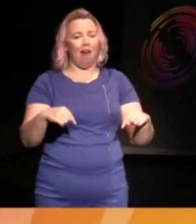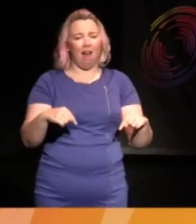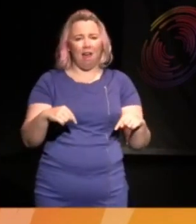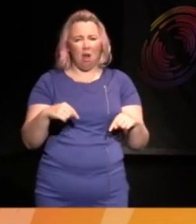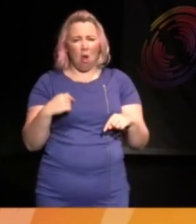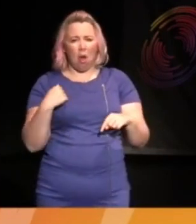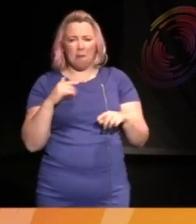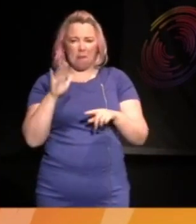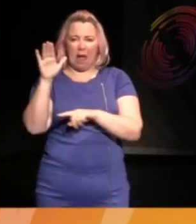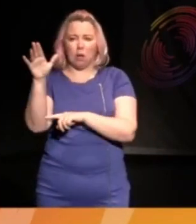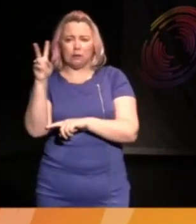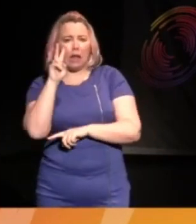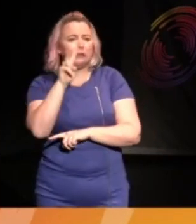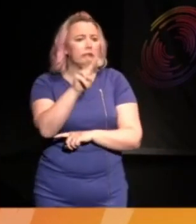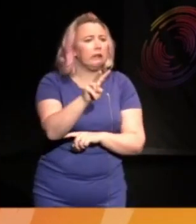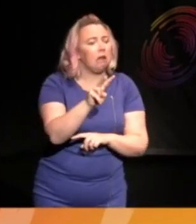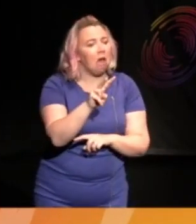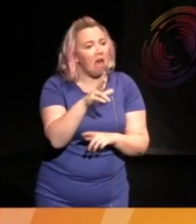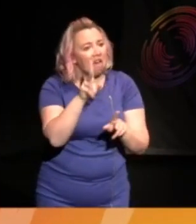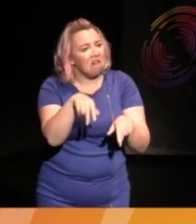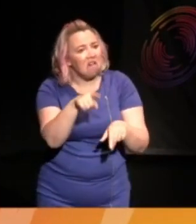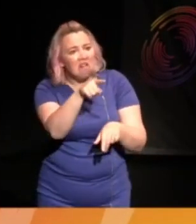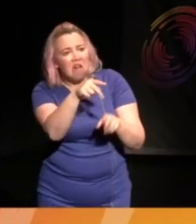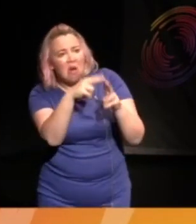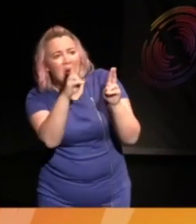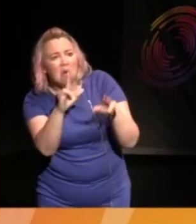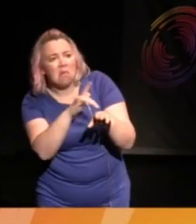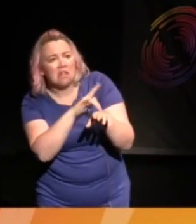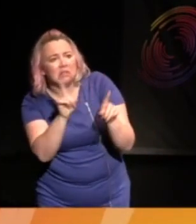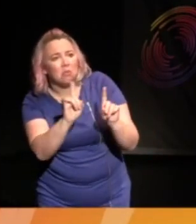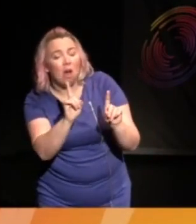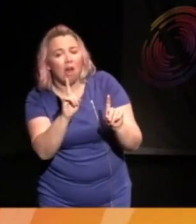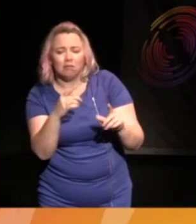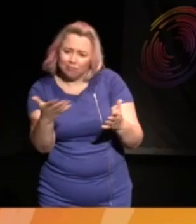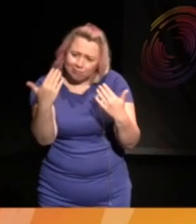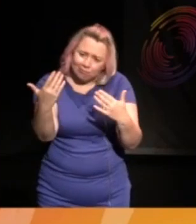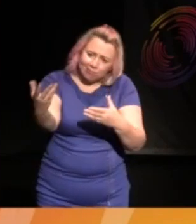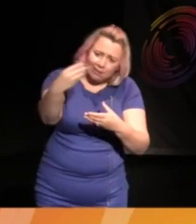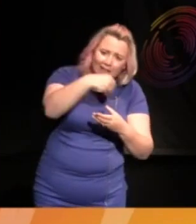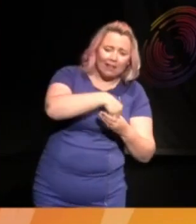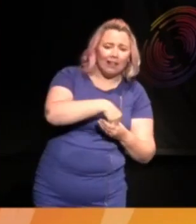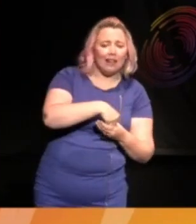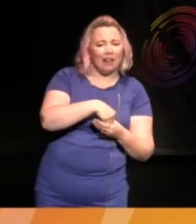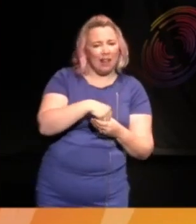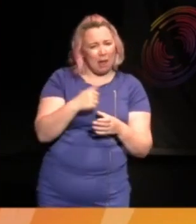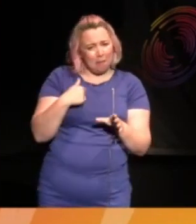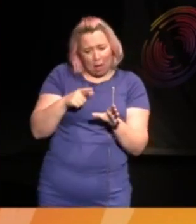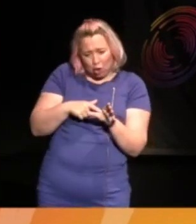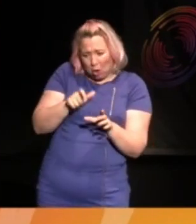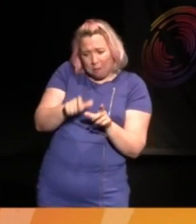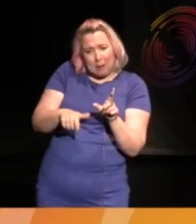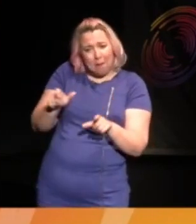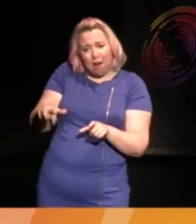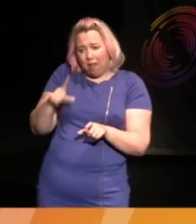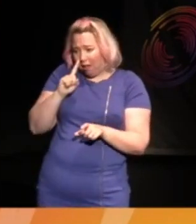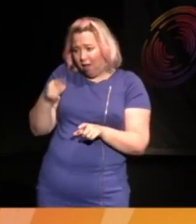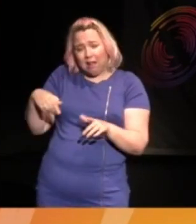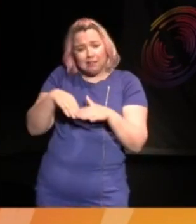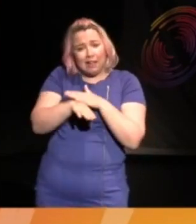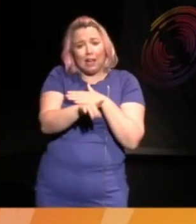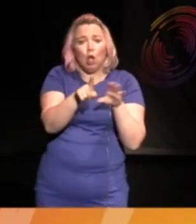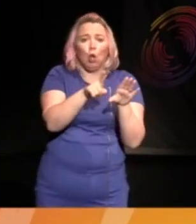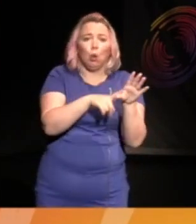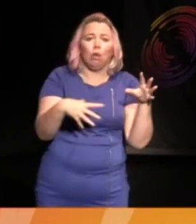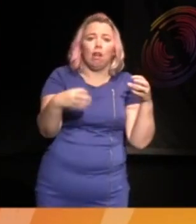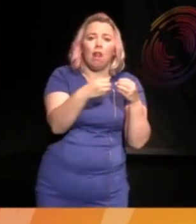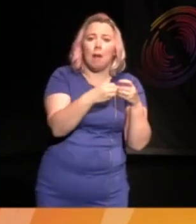fringes of society. And, the young people I work with they can't get into a youth centre because it's under lock and